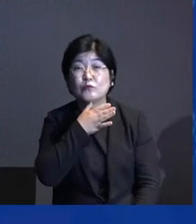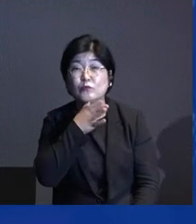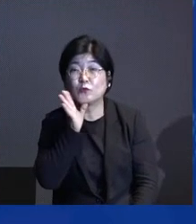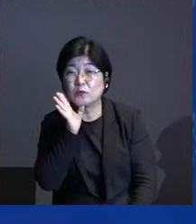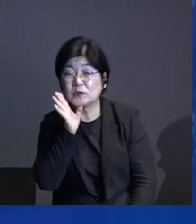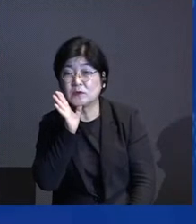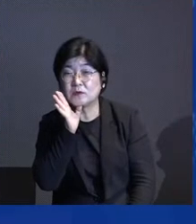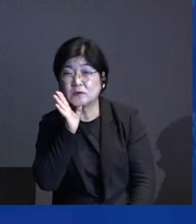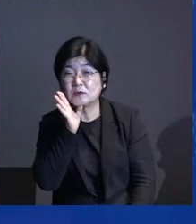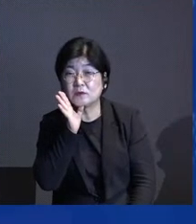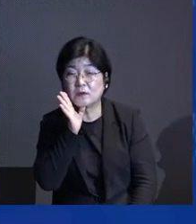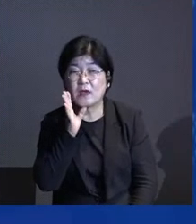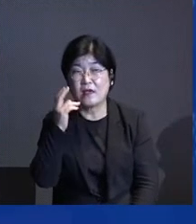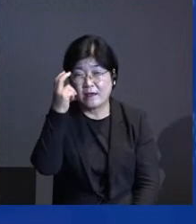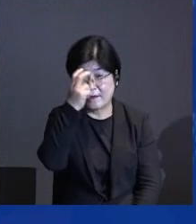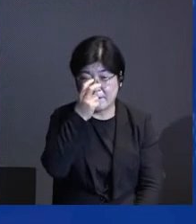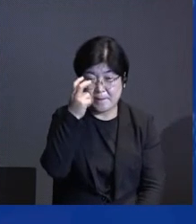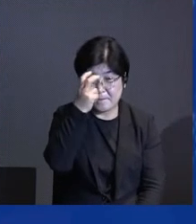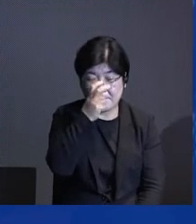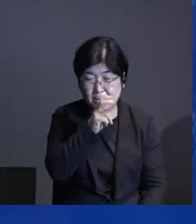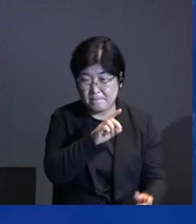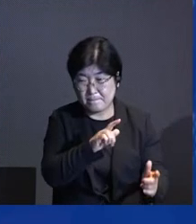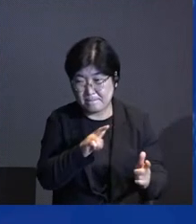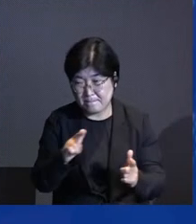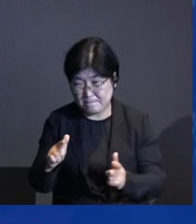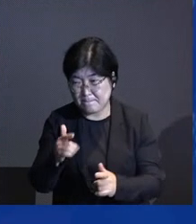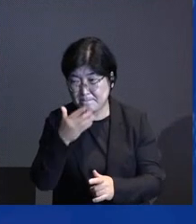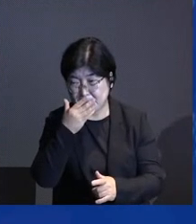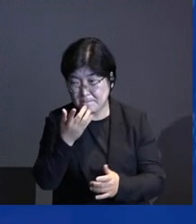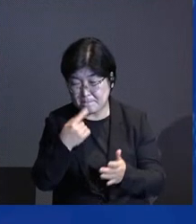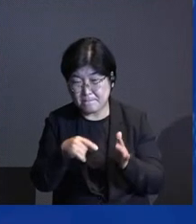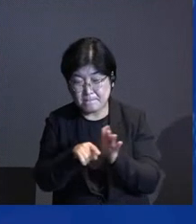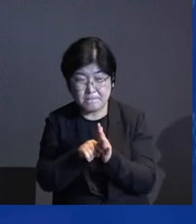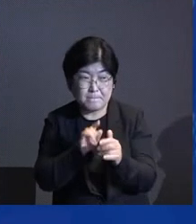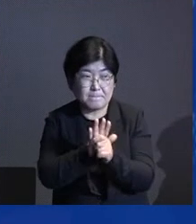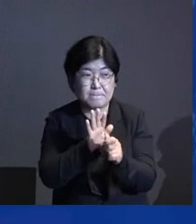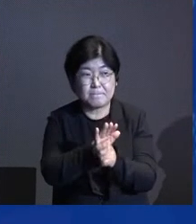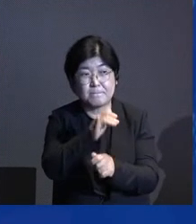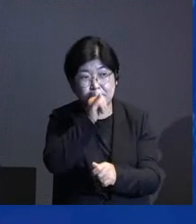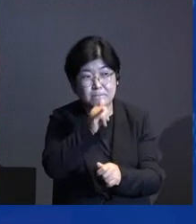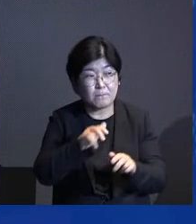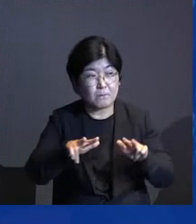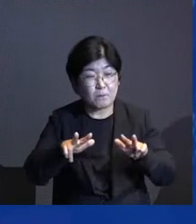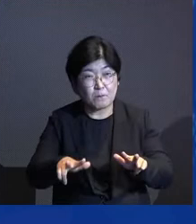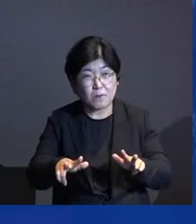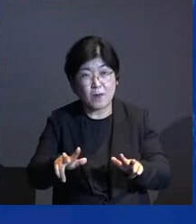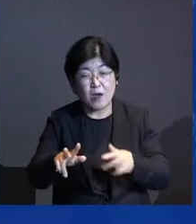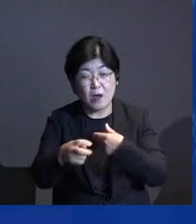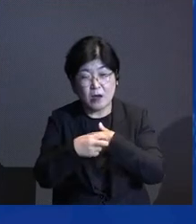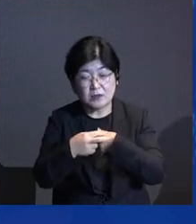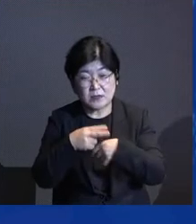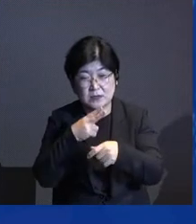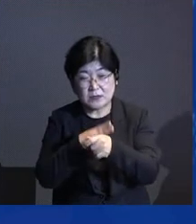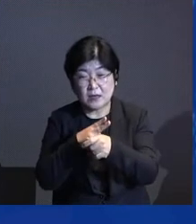checkup and have their health checked by the local doctors. And the club